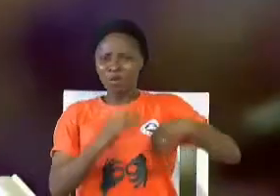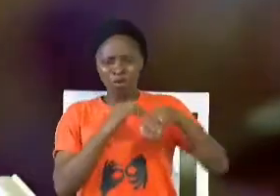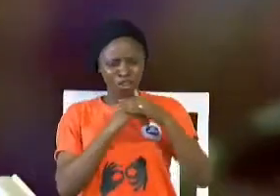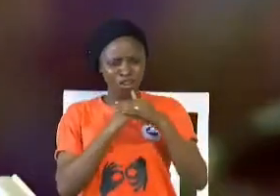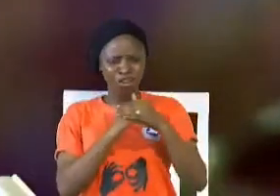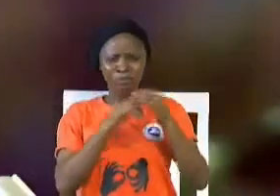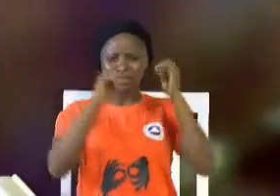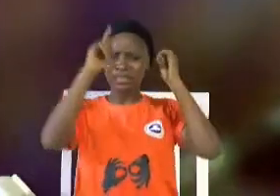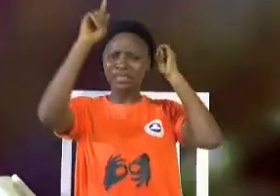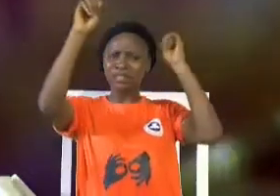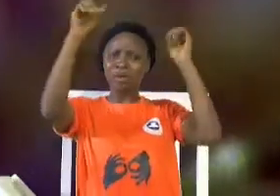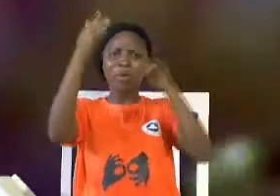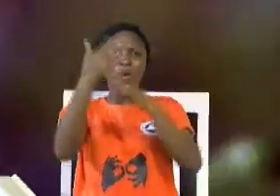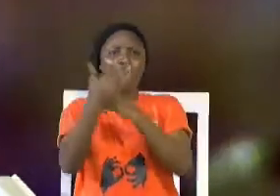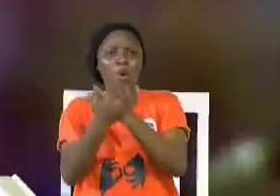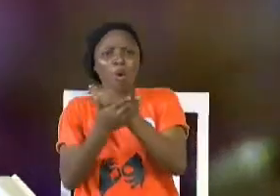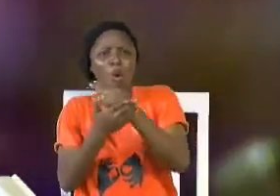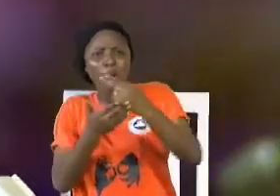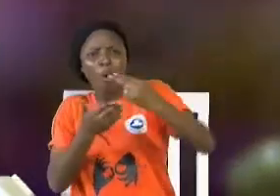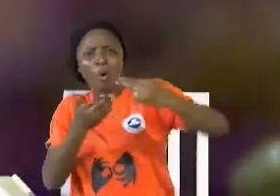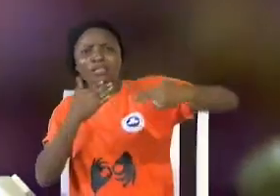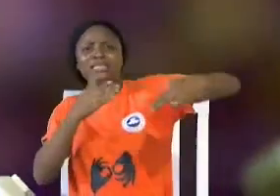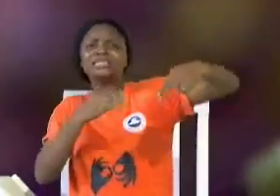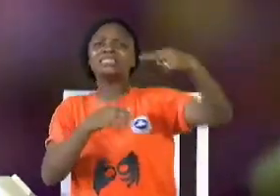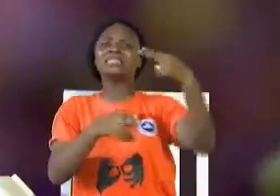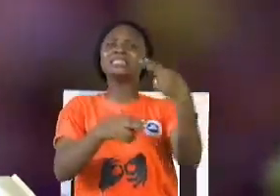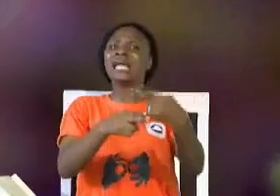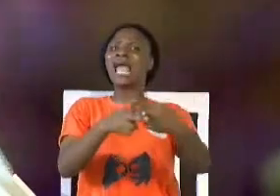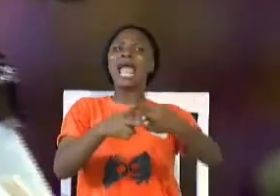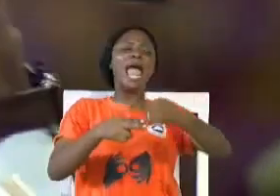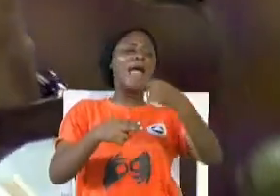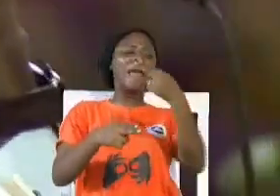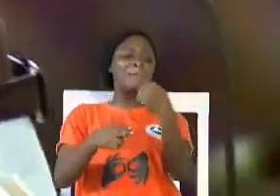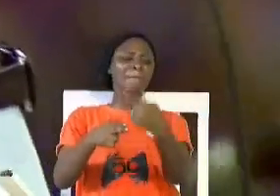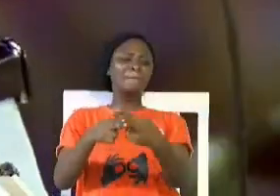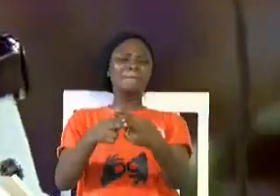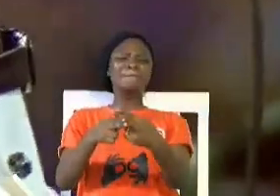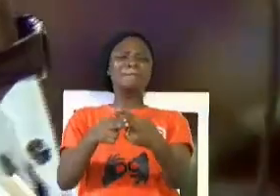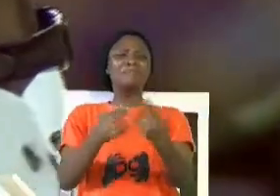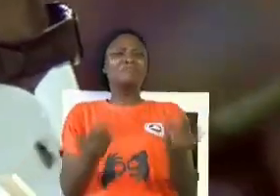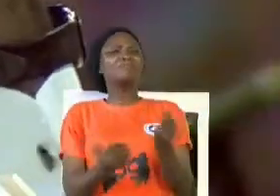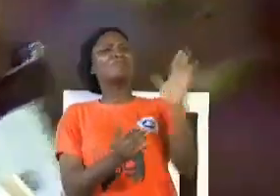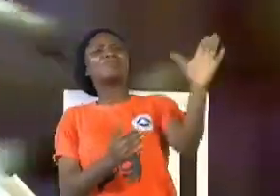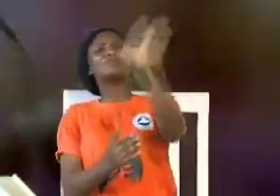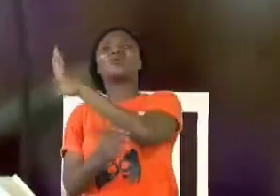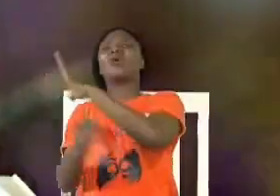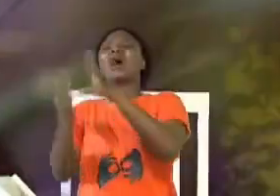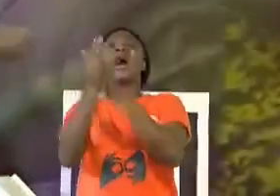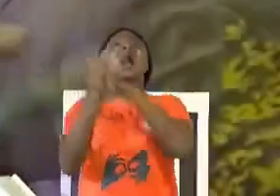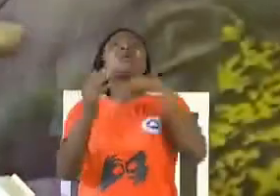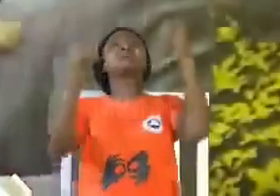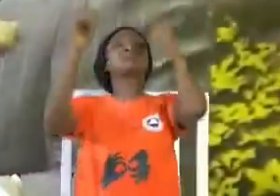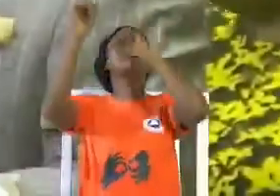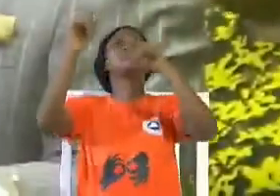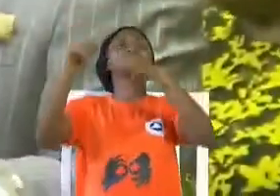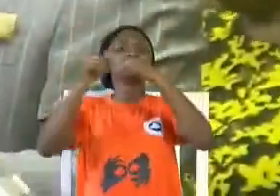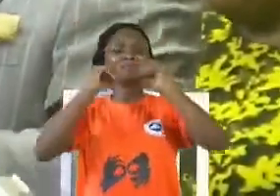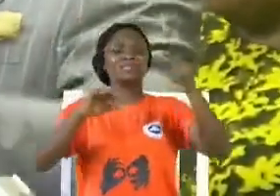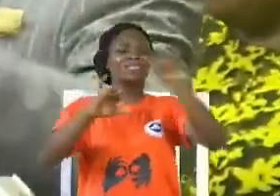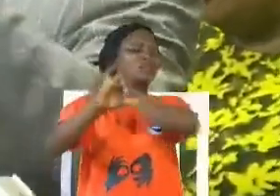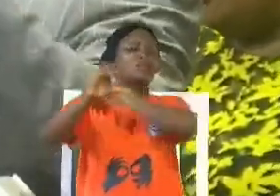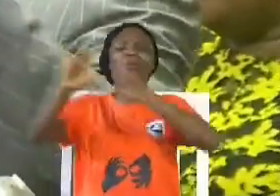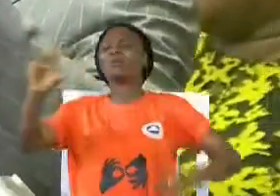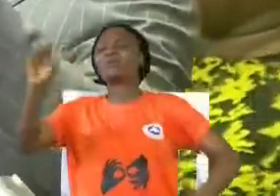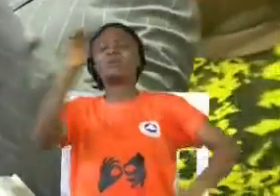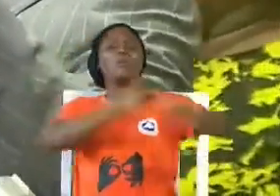soul, worship his holy name. No music. Lift your hands and tell him, bless the